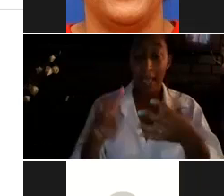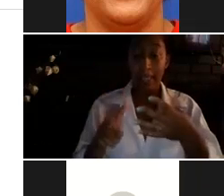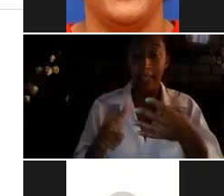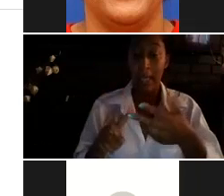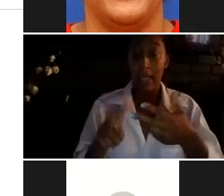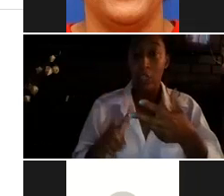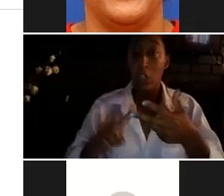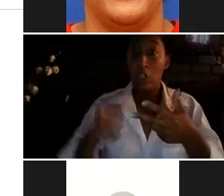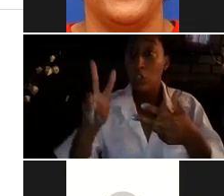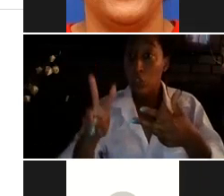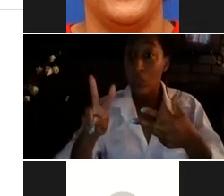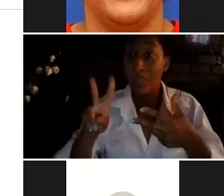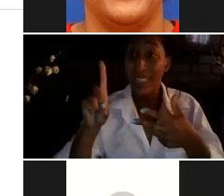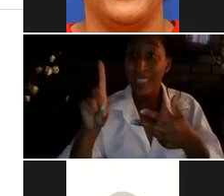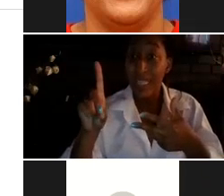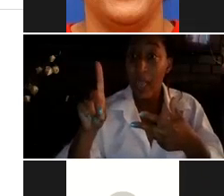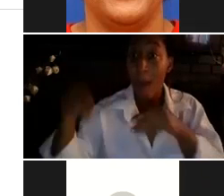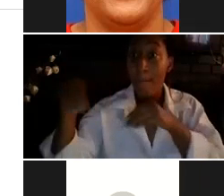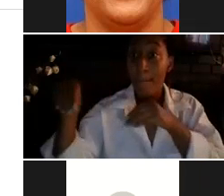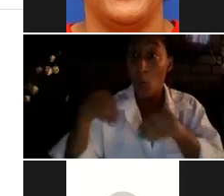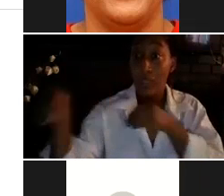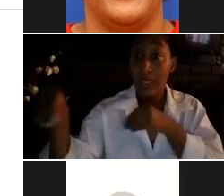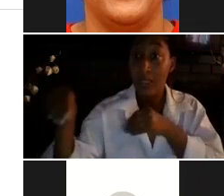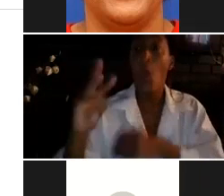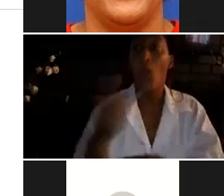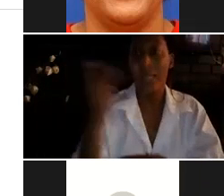everybody clear on where we're going this week?